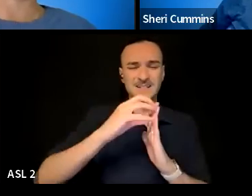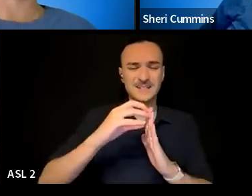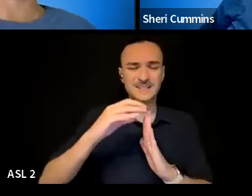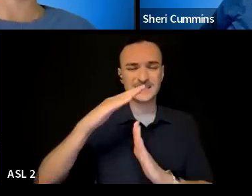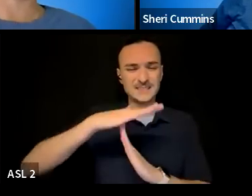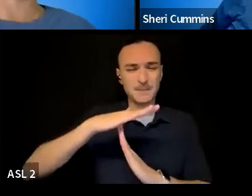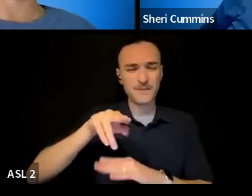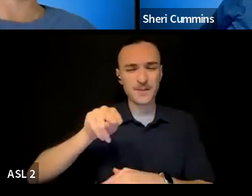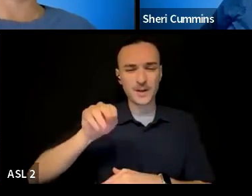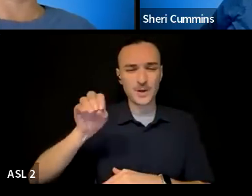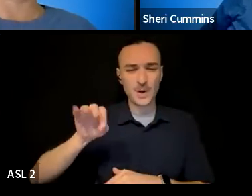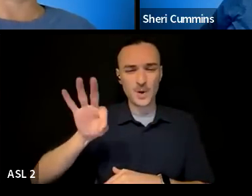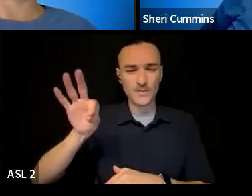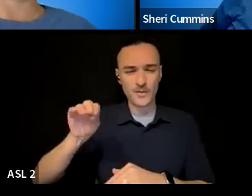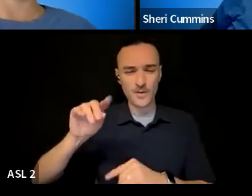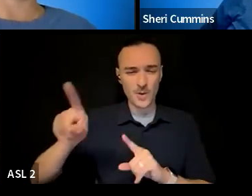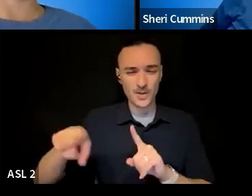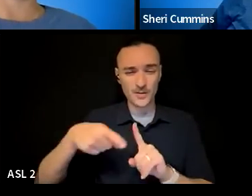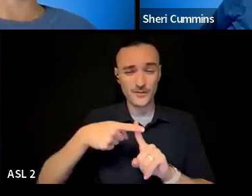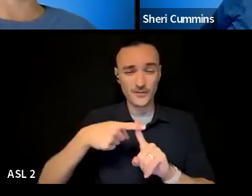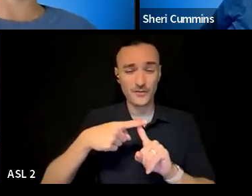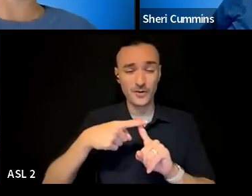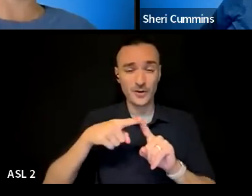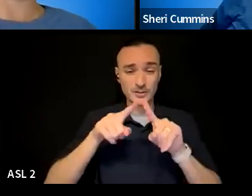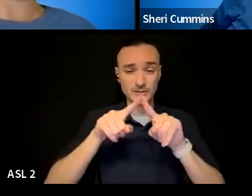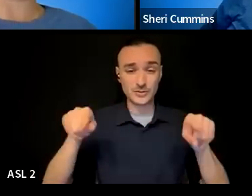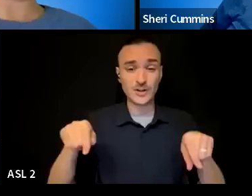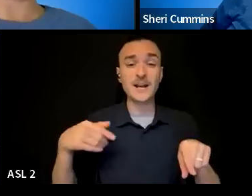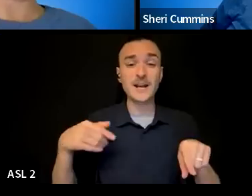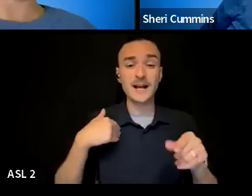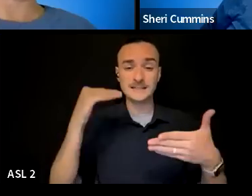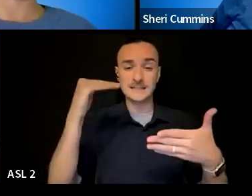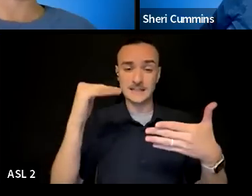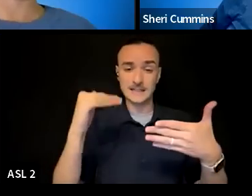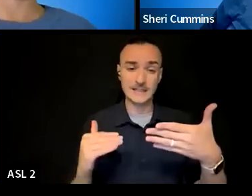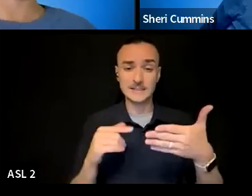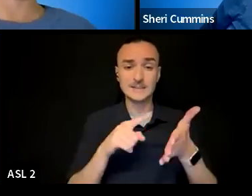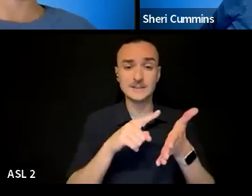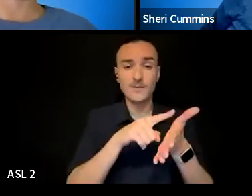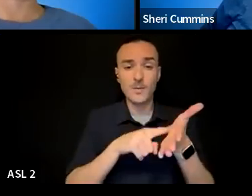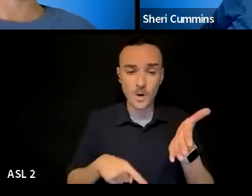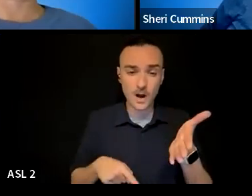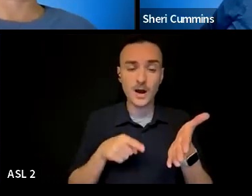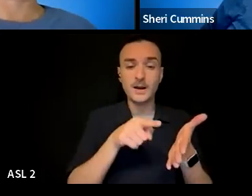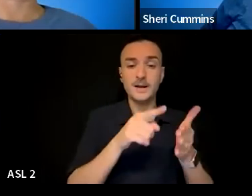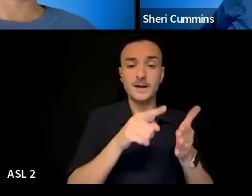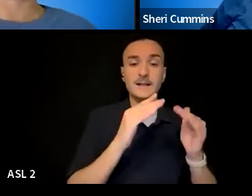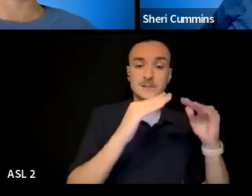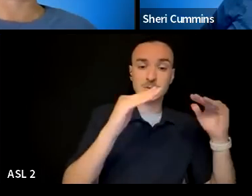will see the list of the institutes and centers that are participating.